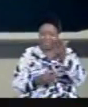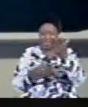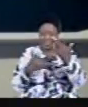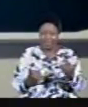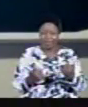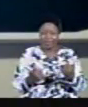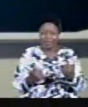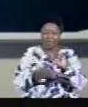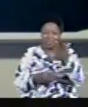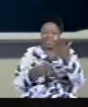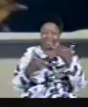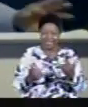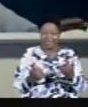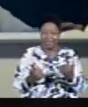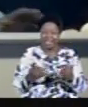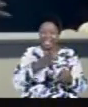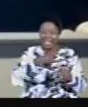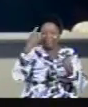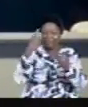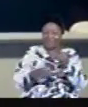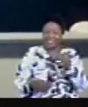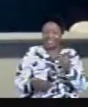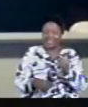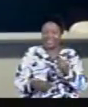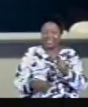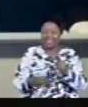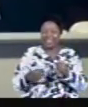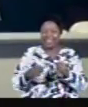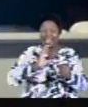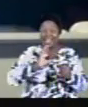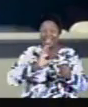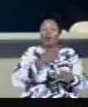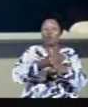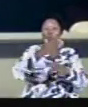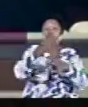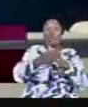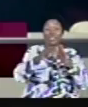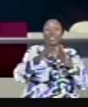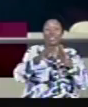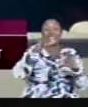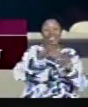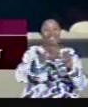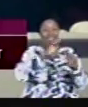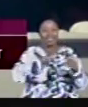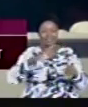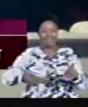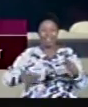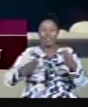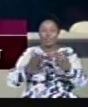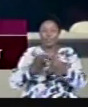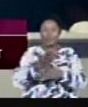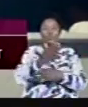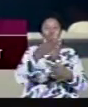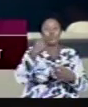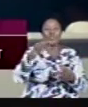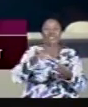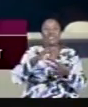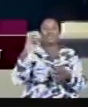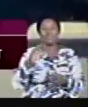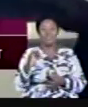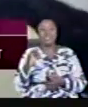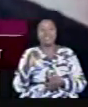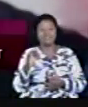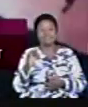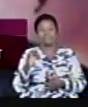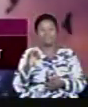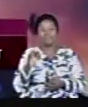Number three and final, our completeness in Christ through the Spirit.